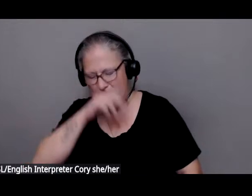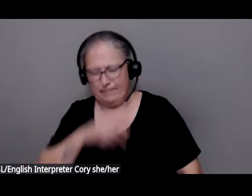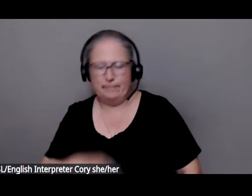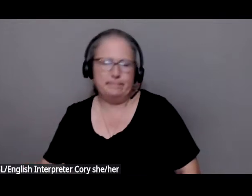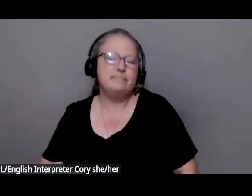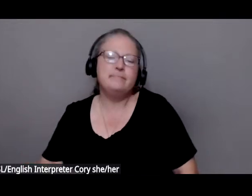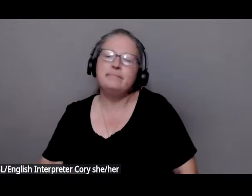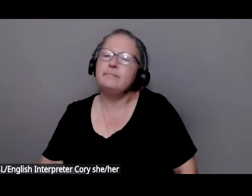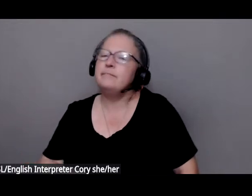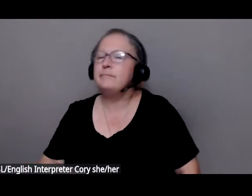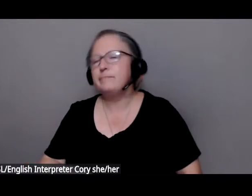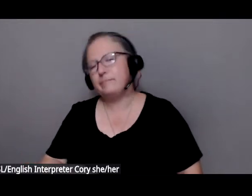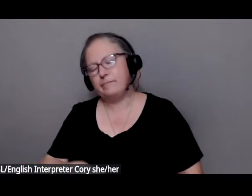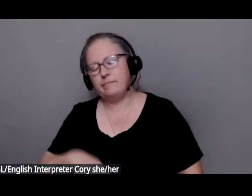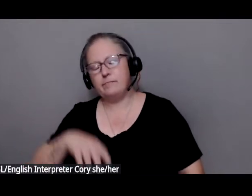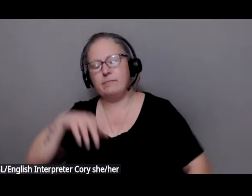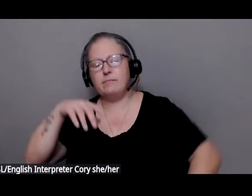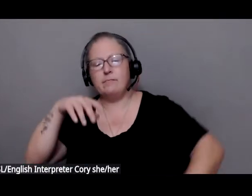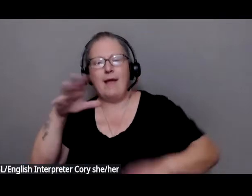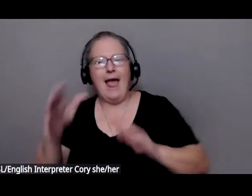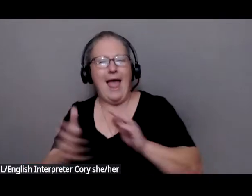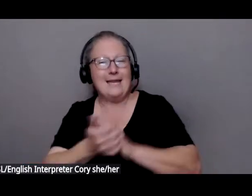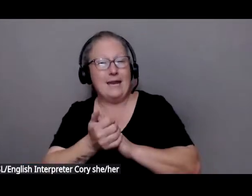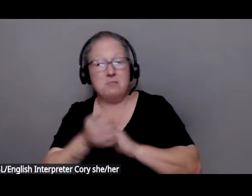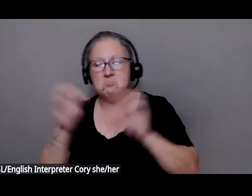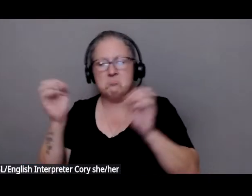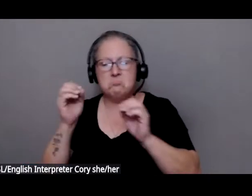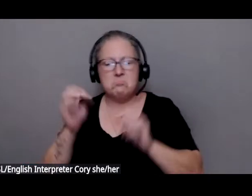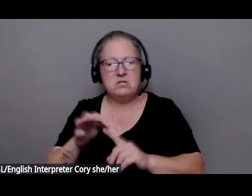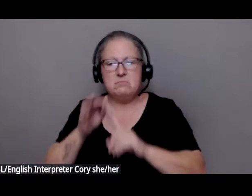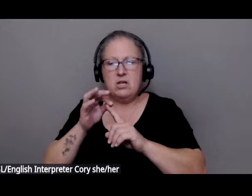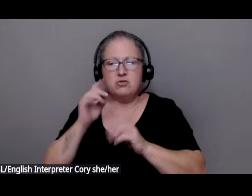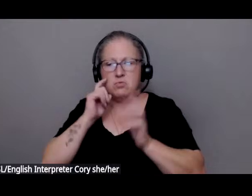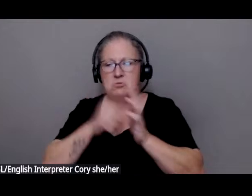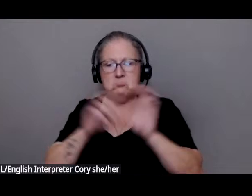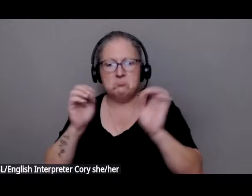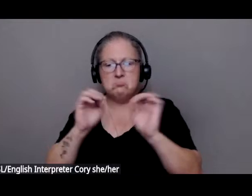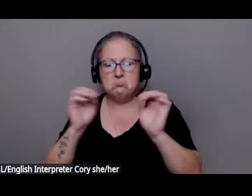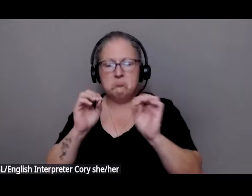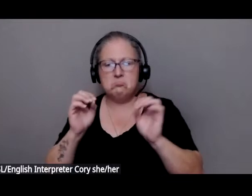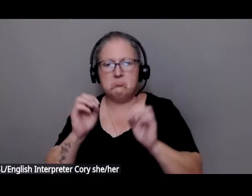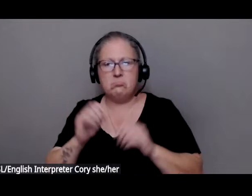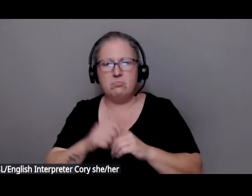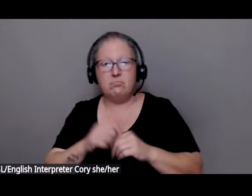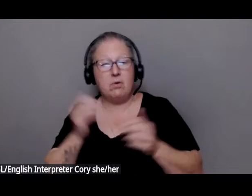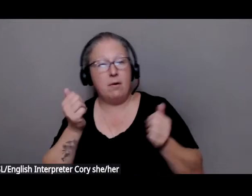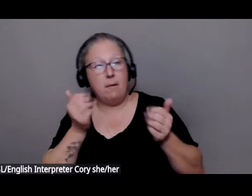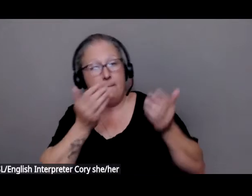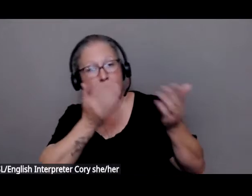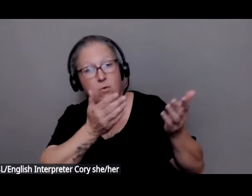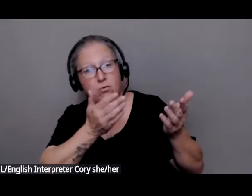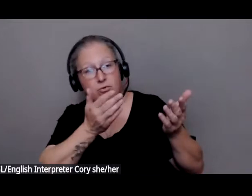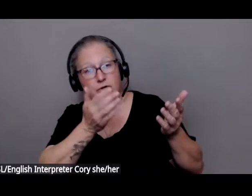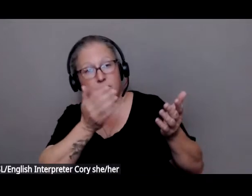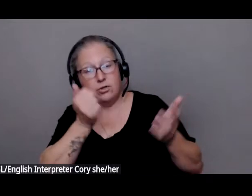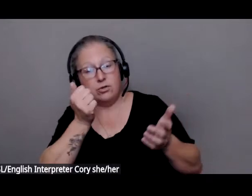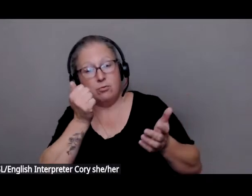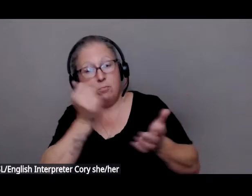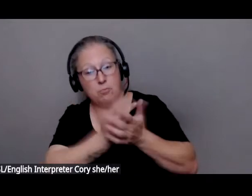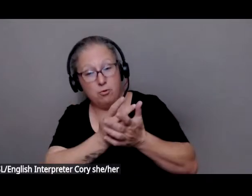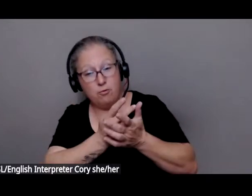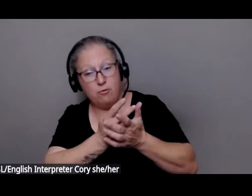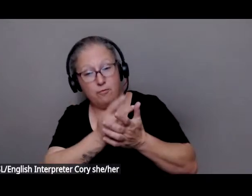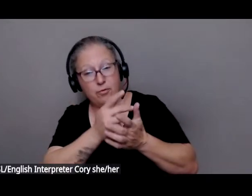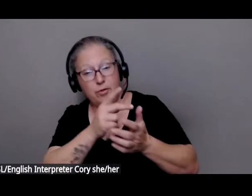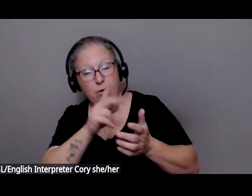Personnel action addendum. Addendum, yeah, no special recognitions on that, so recommend approval. I make a motion to approve the